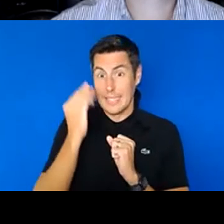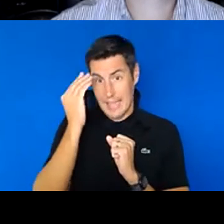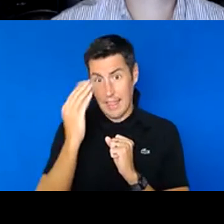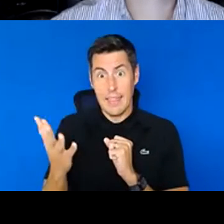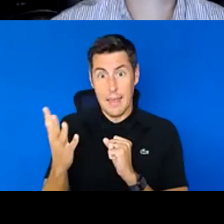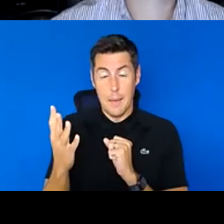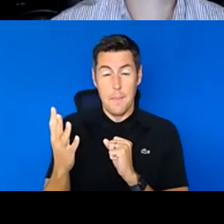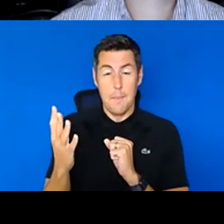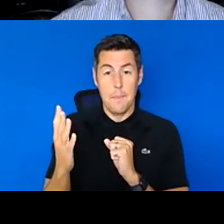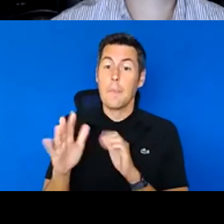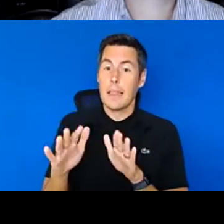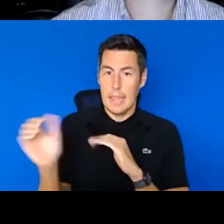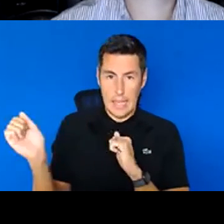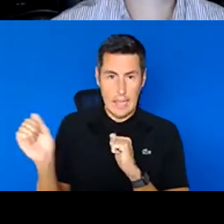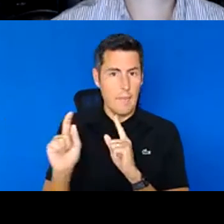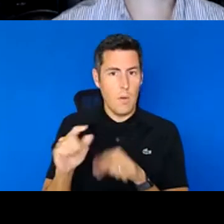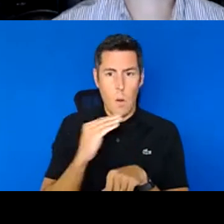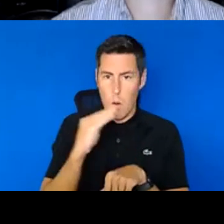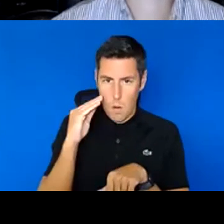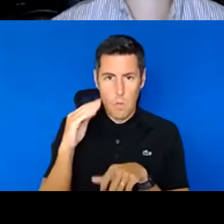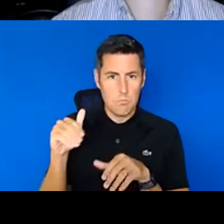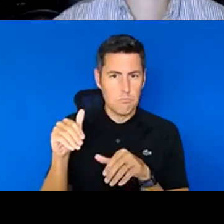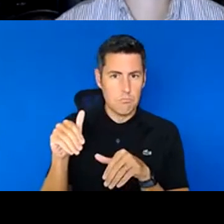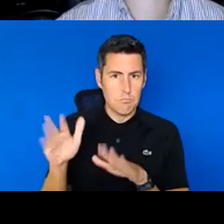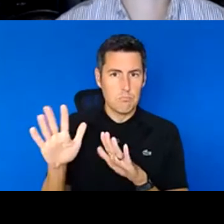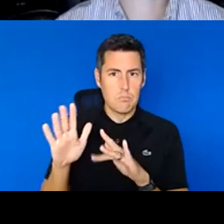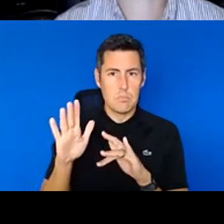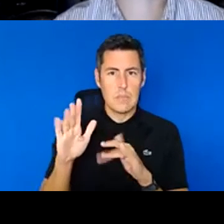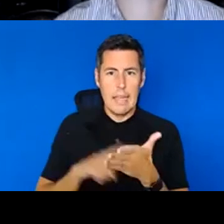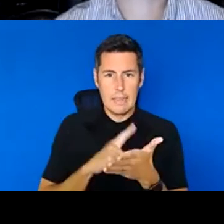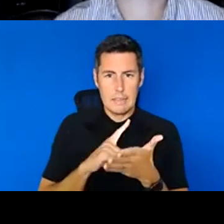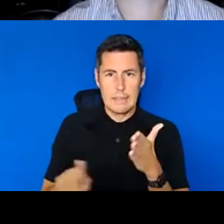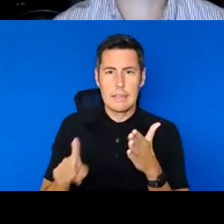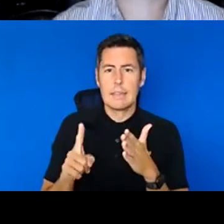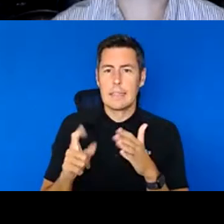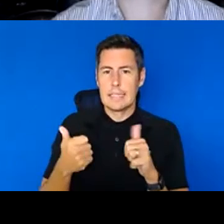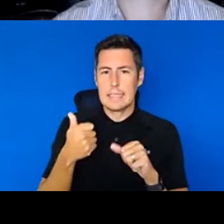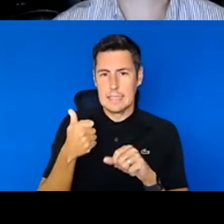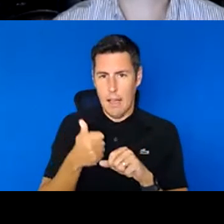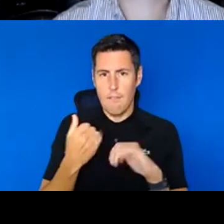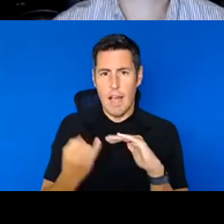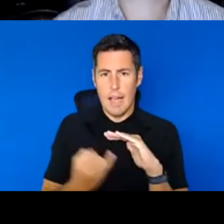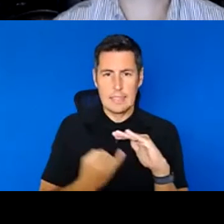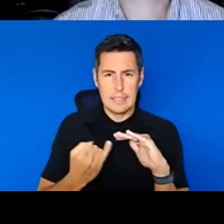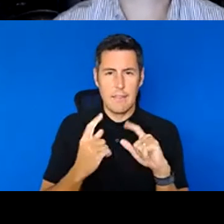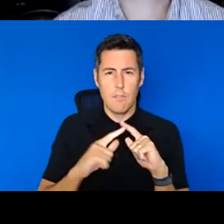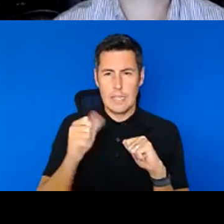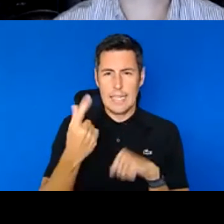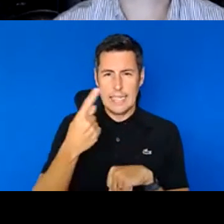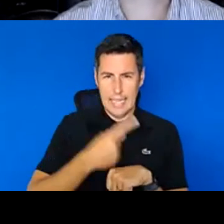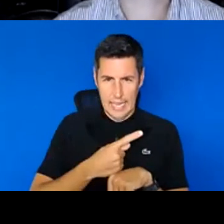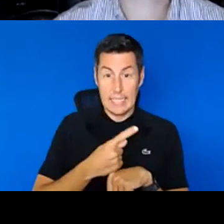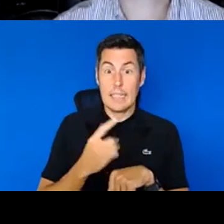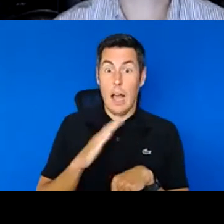to leave and go home or wherever they reside, and then to self-isolate for 10 days. And then they may come back on the 11th